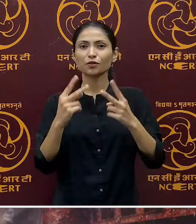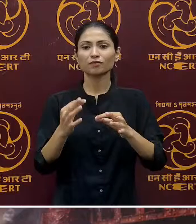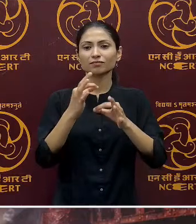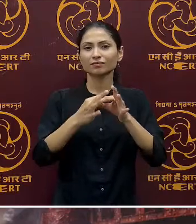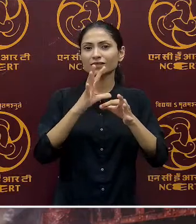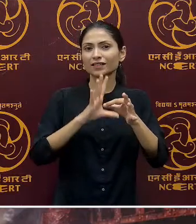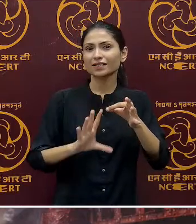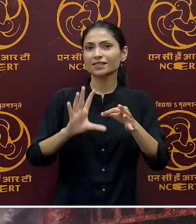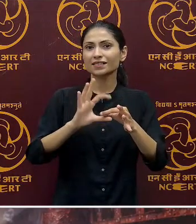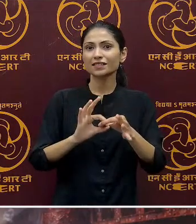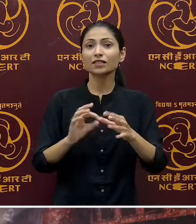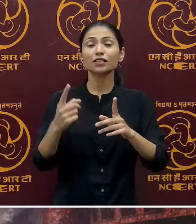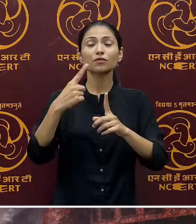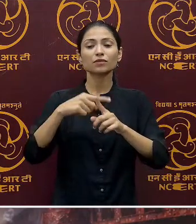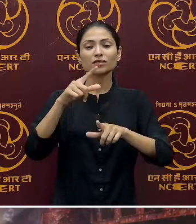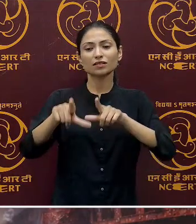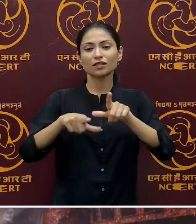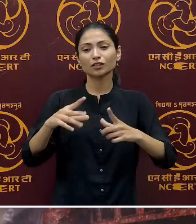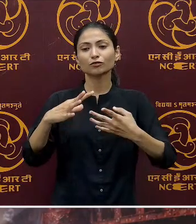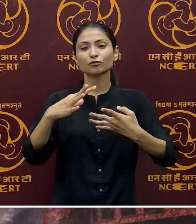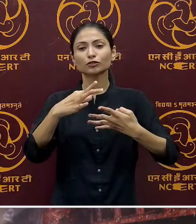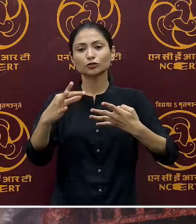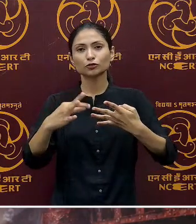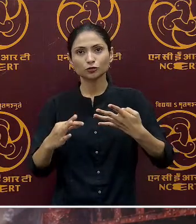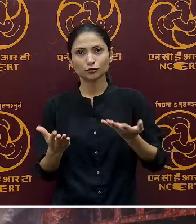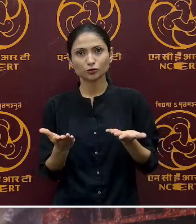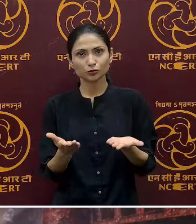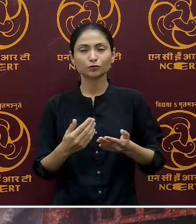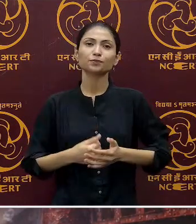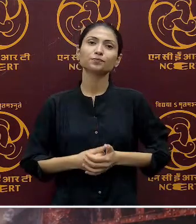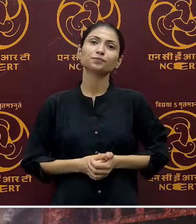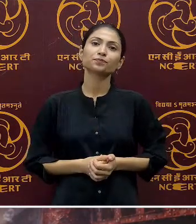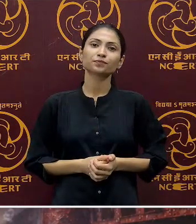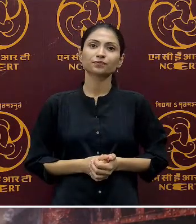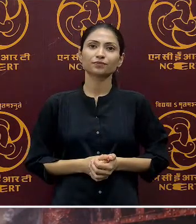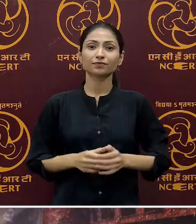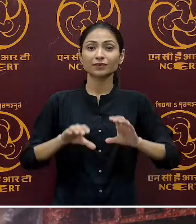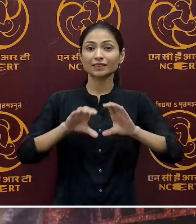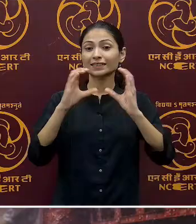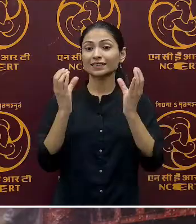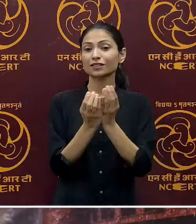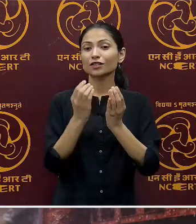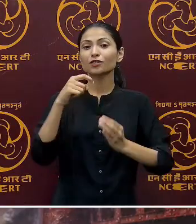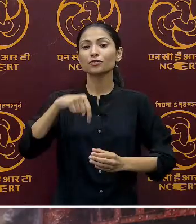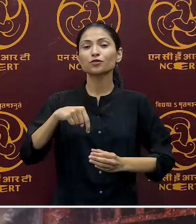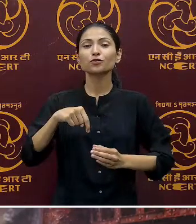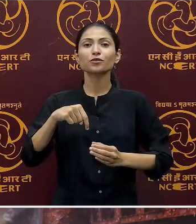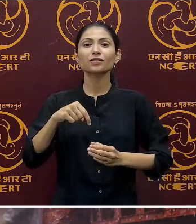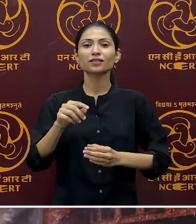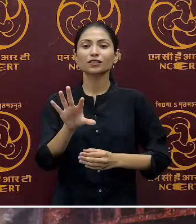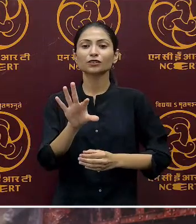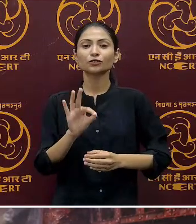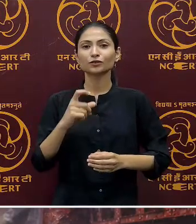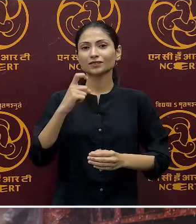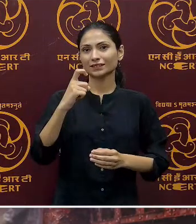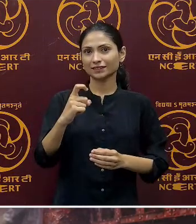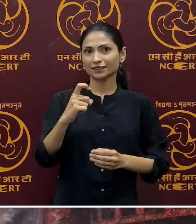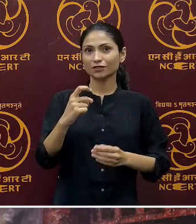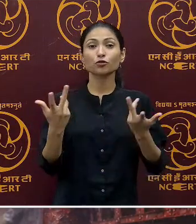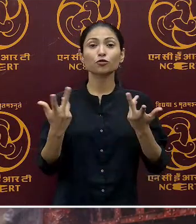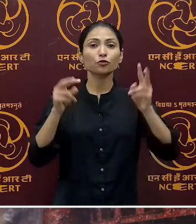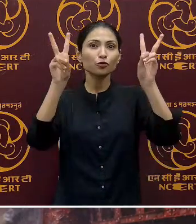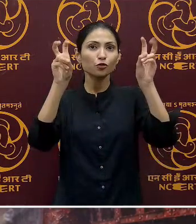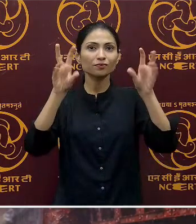medium English, class we will select today 7th because the topic of today's demonstration is from class